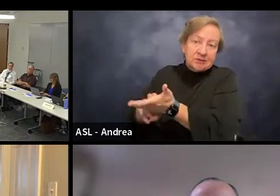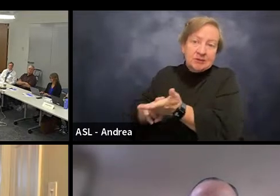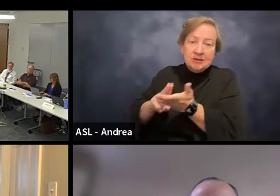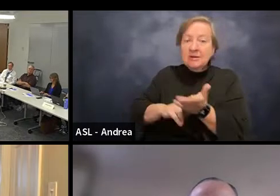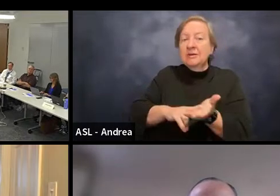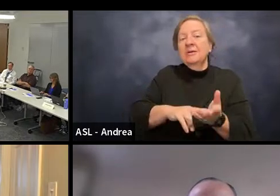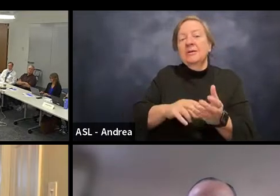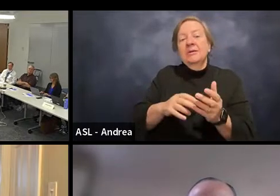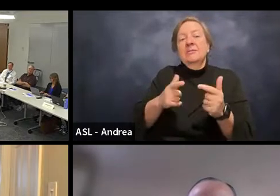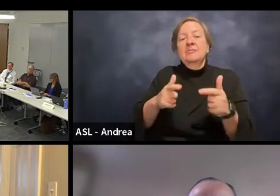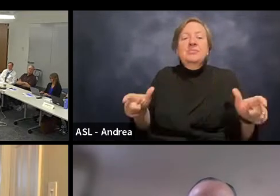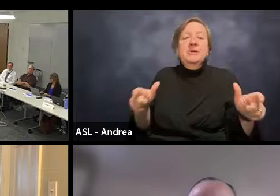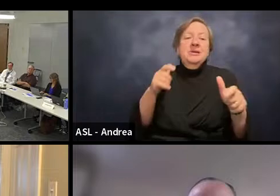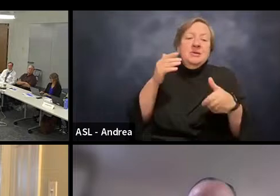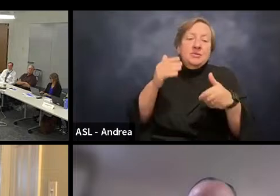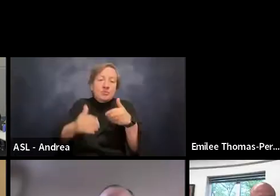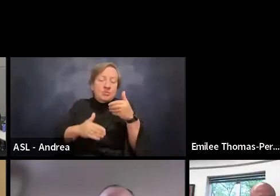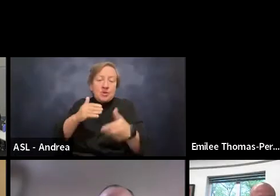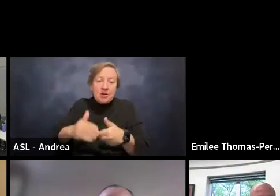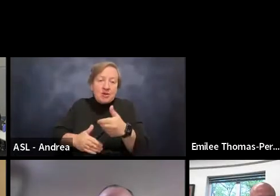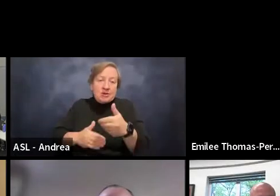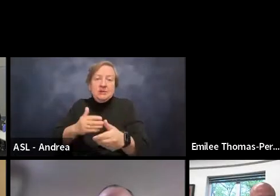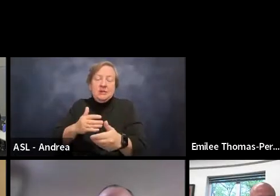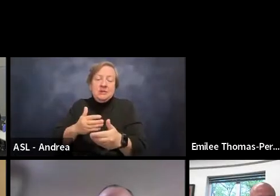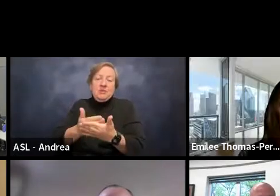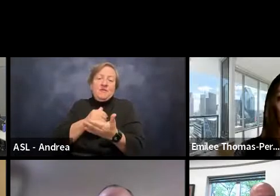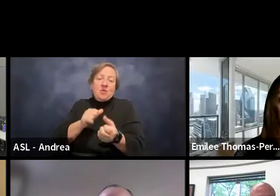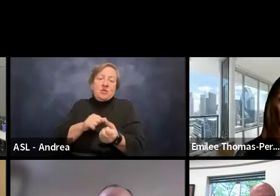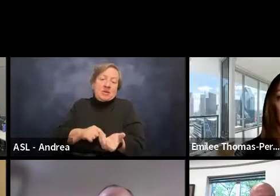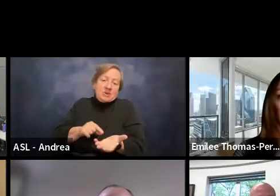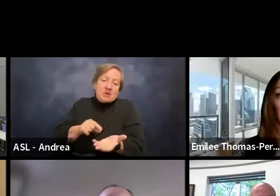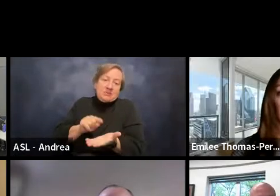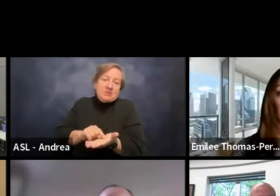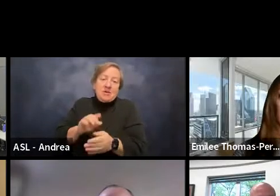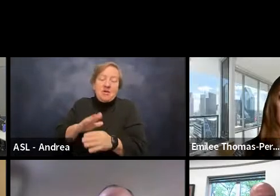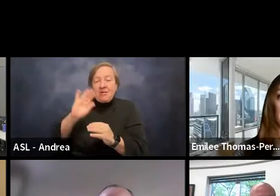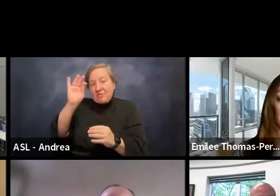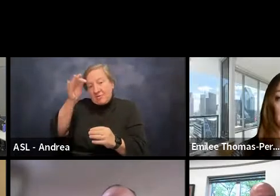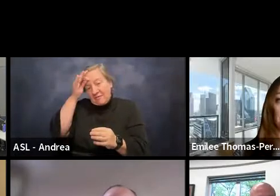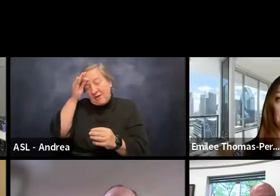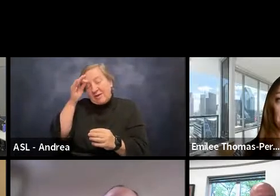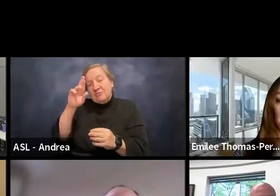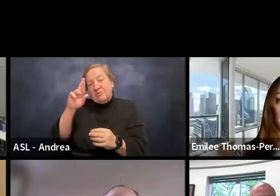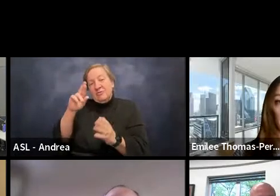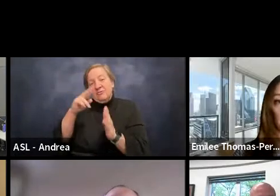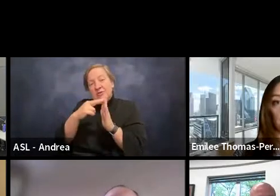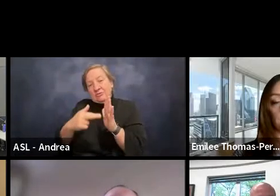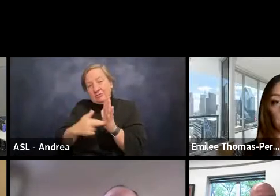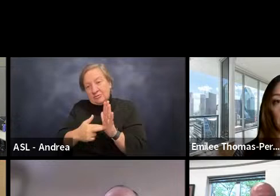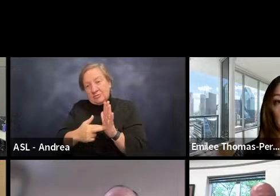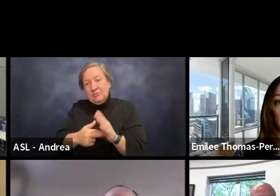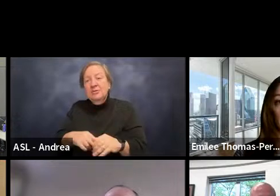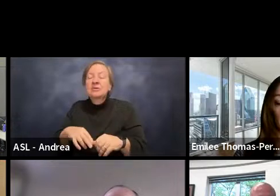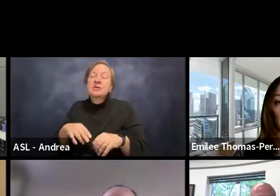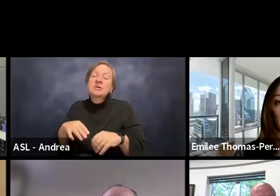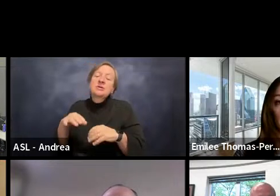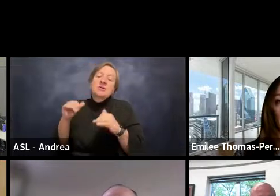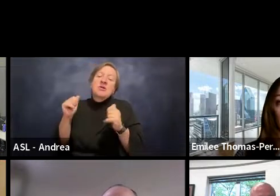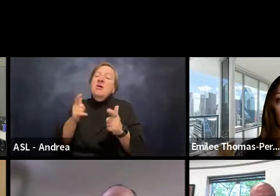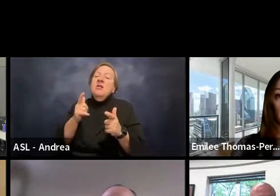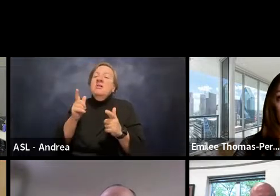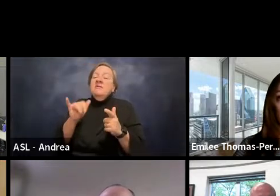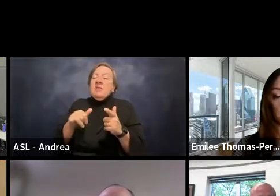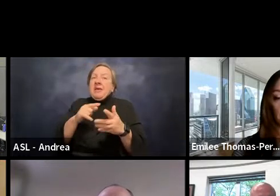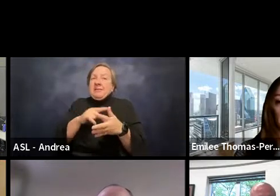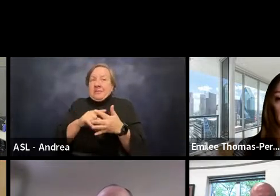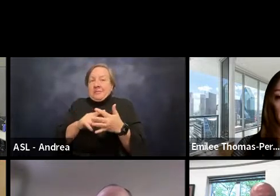there's a whole process to get it published on the Federal Register. So all of that has to happen, but as soon as